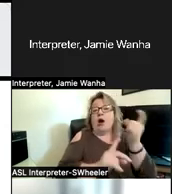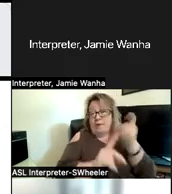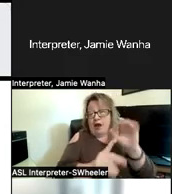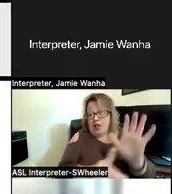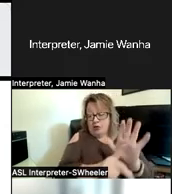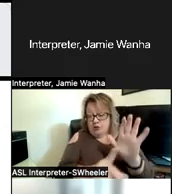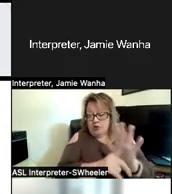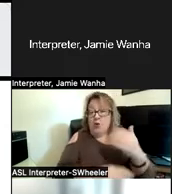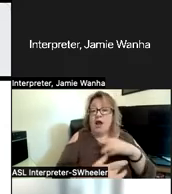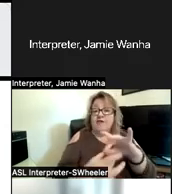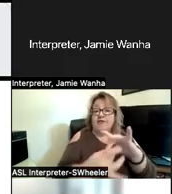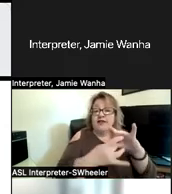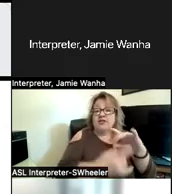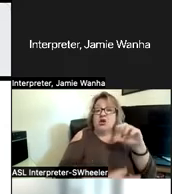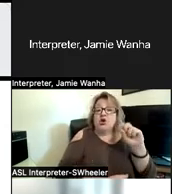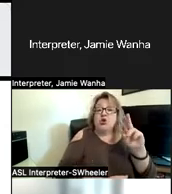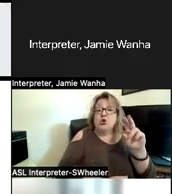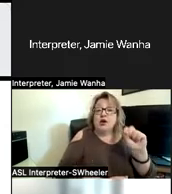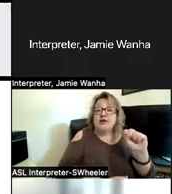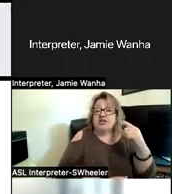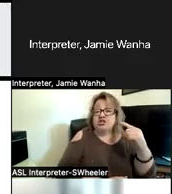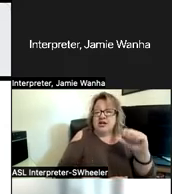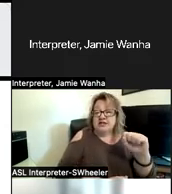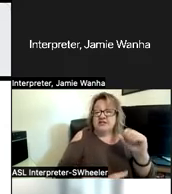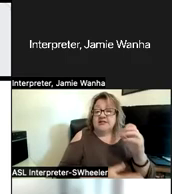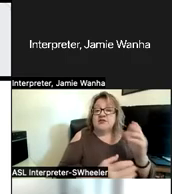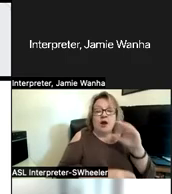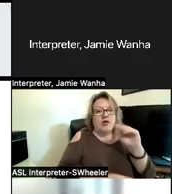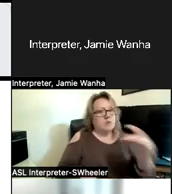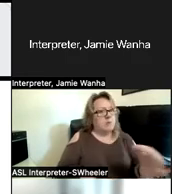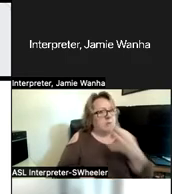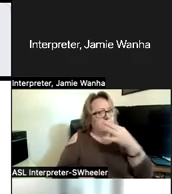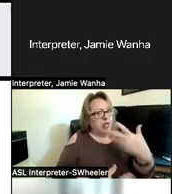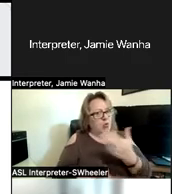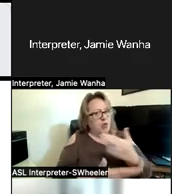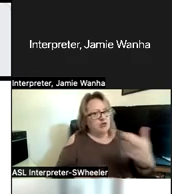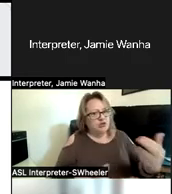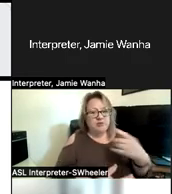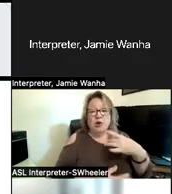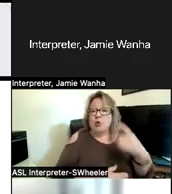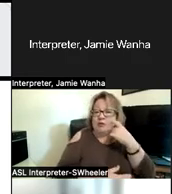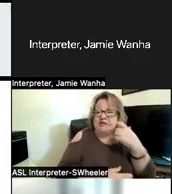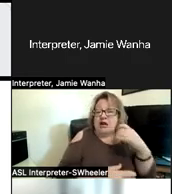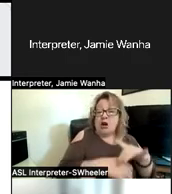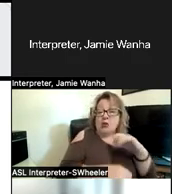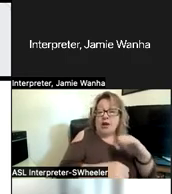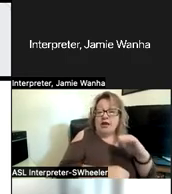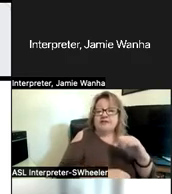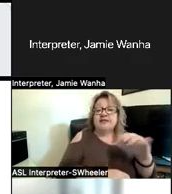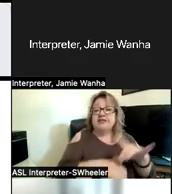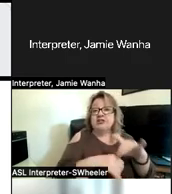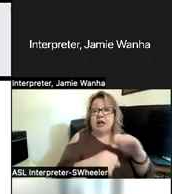We have linked to USGS through our app. They have some great resources, including recent earthquakes and shake